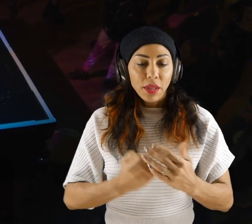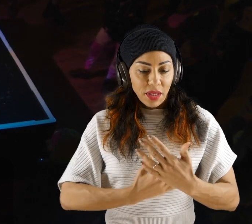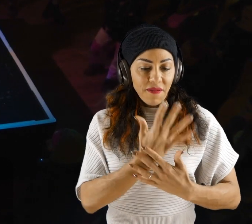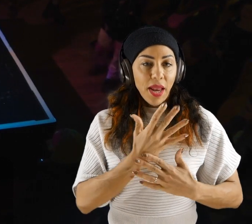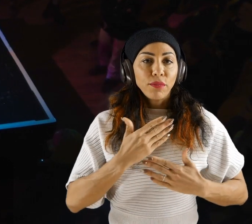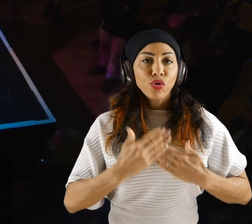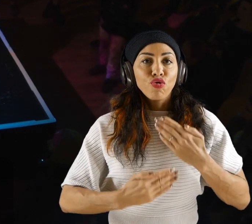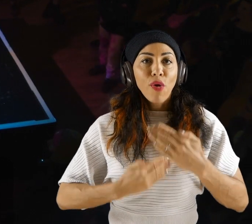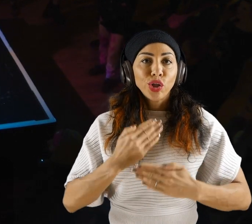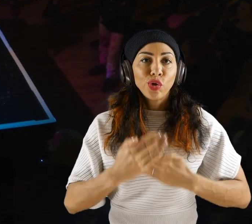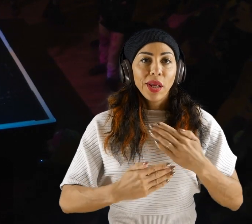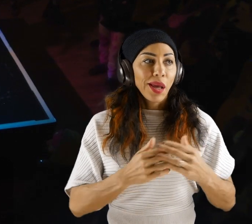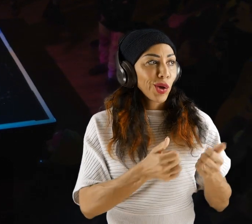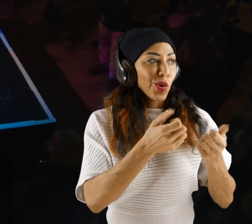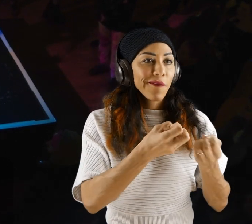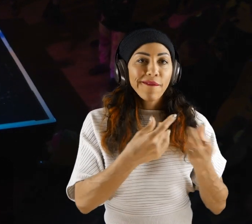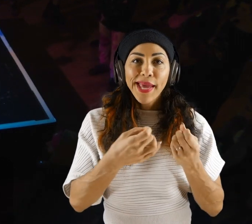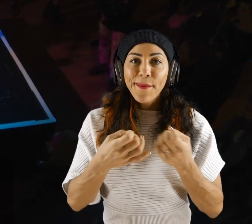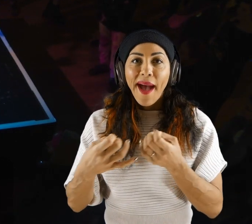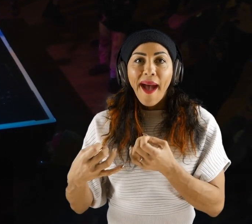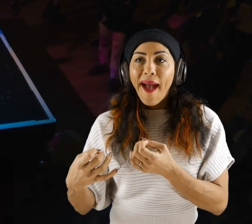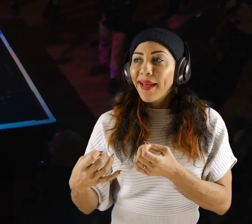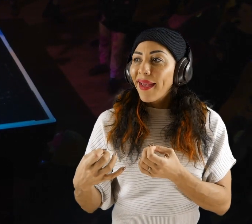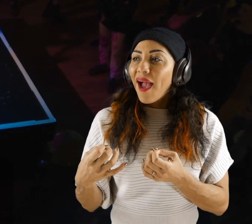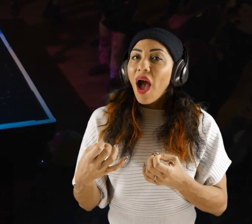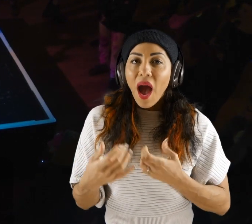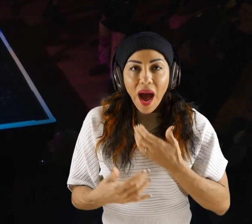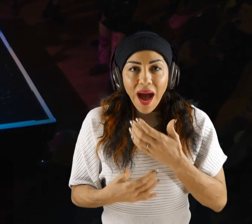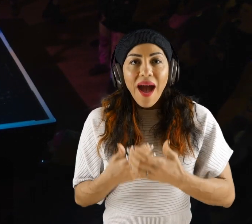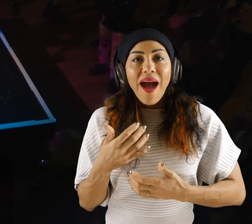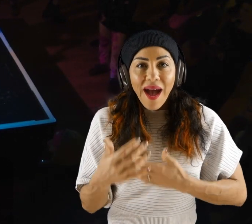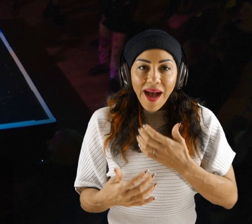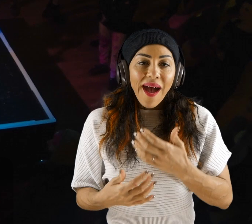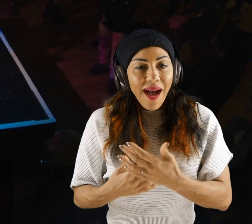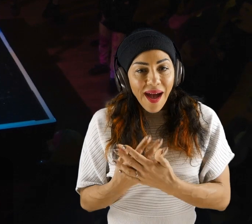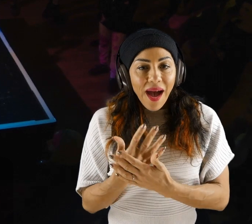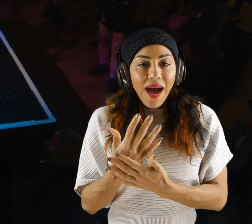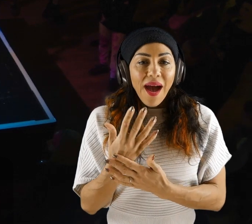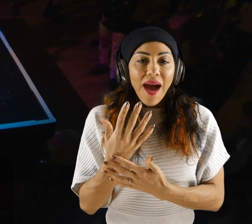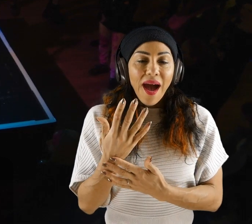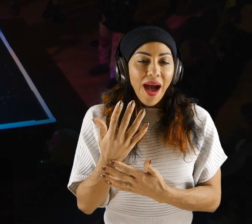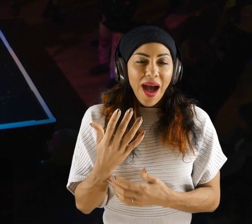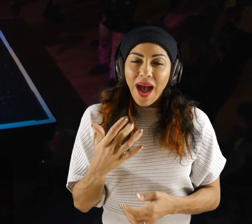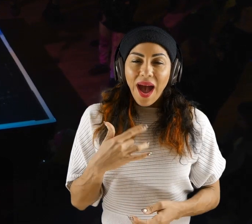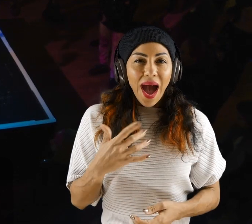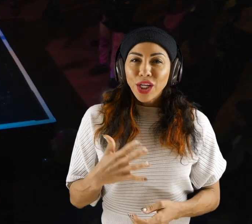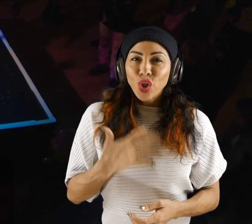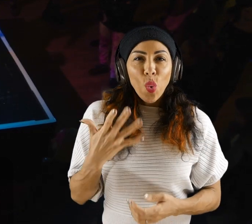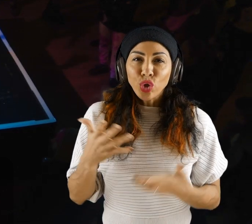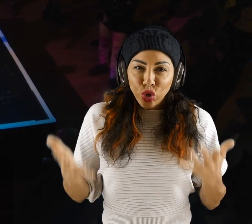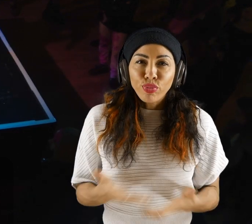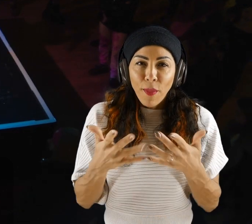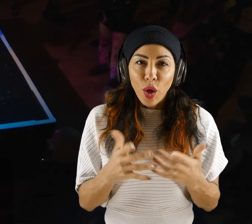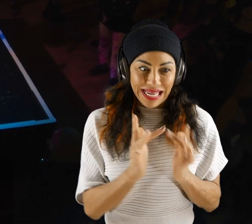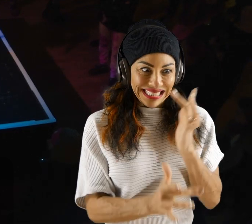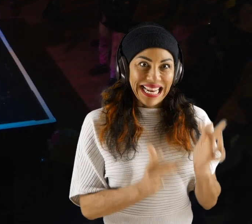and I want to be, like I said, I don't want to optimize too hard for the internet thing. Like I'd always